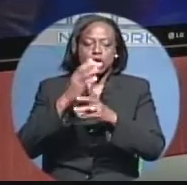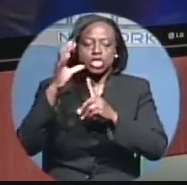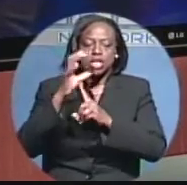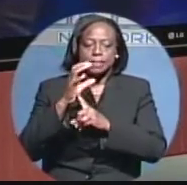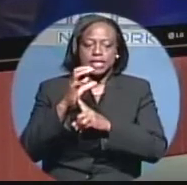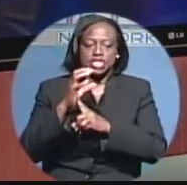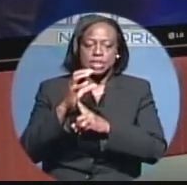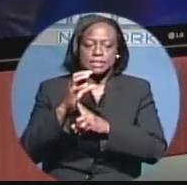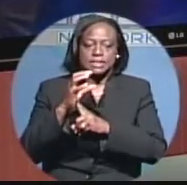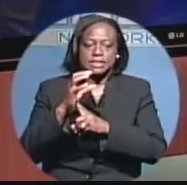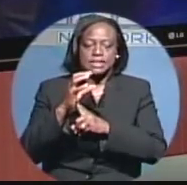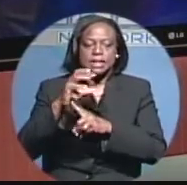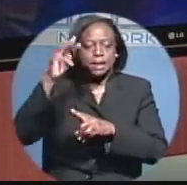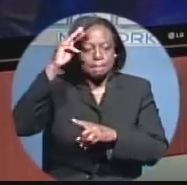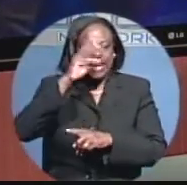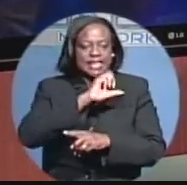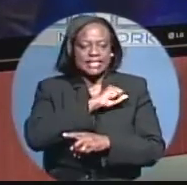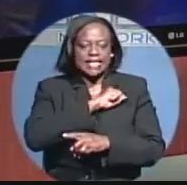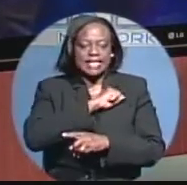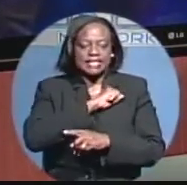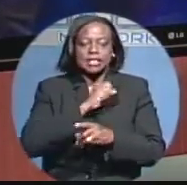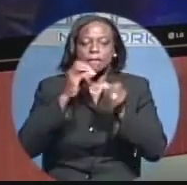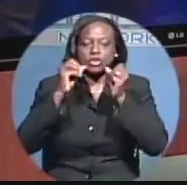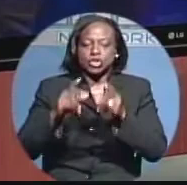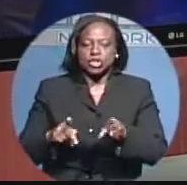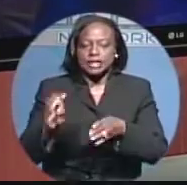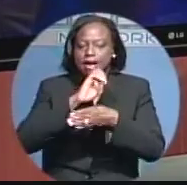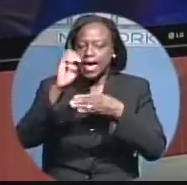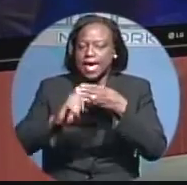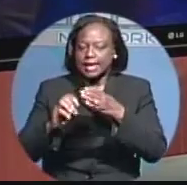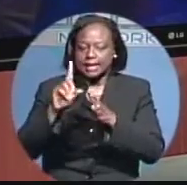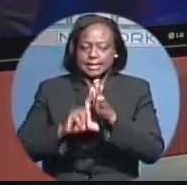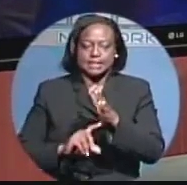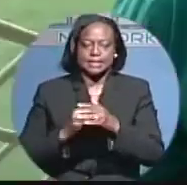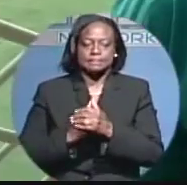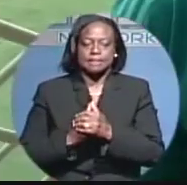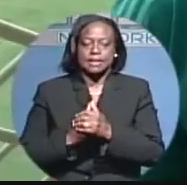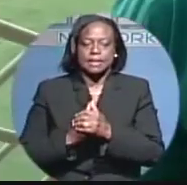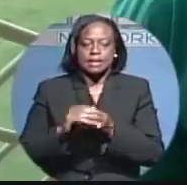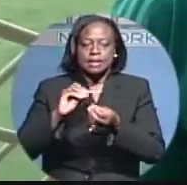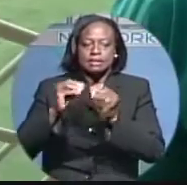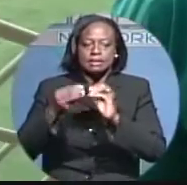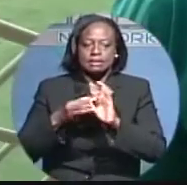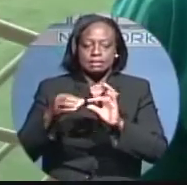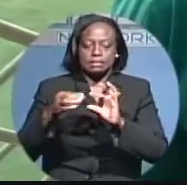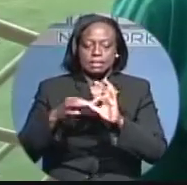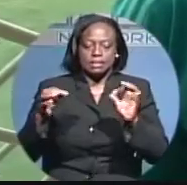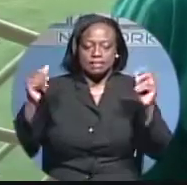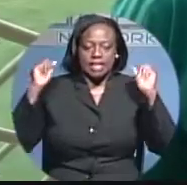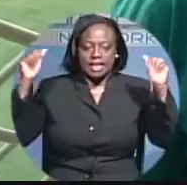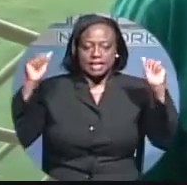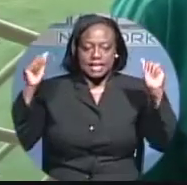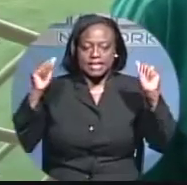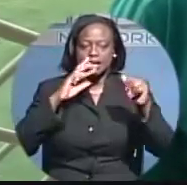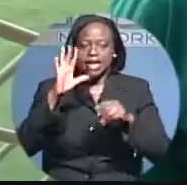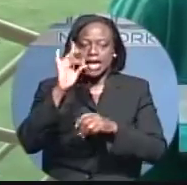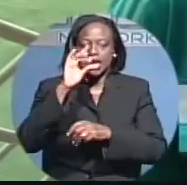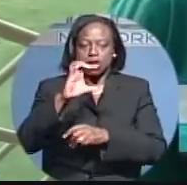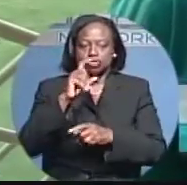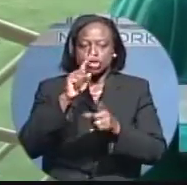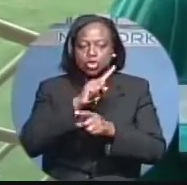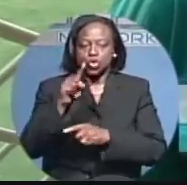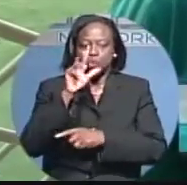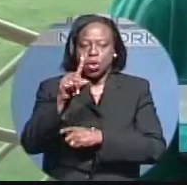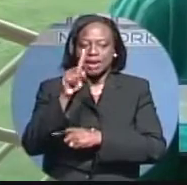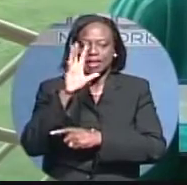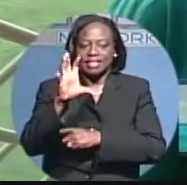says the opportunities are endless in terms of sports tourism. The number of athletes that would be expected, anywhere from 800 to 1,000. When